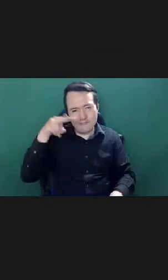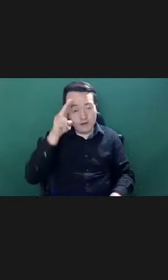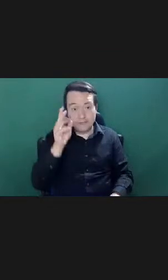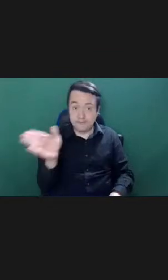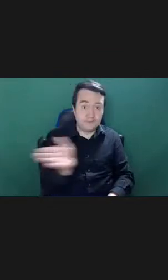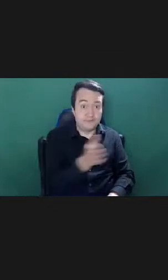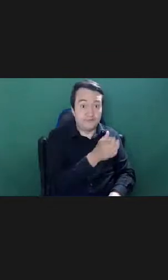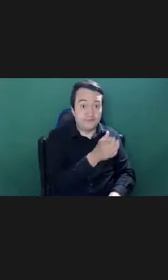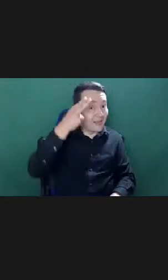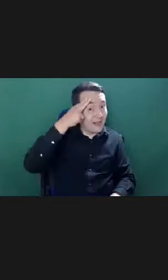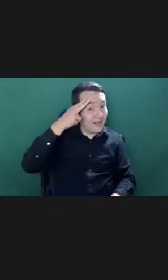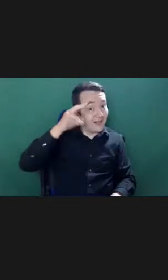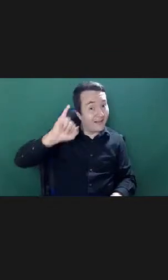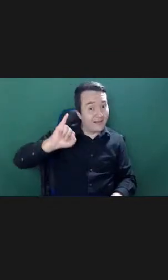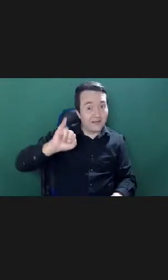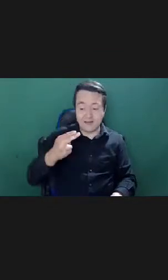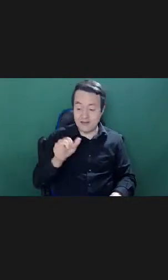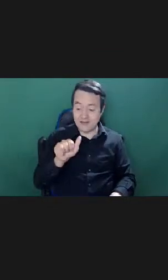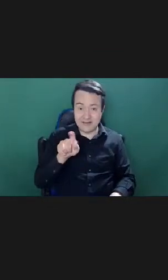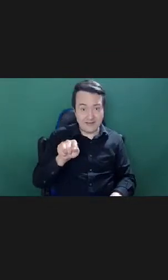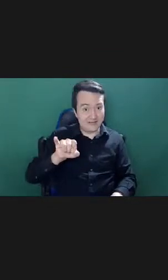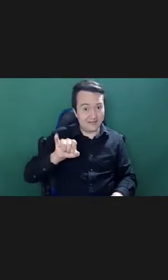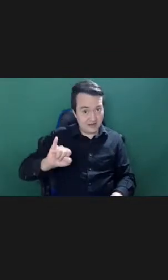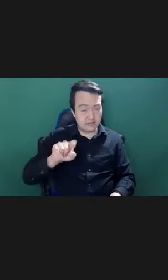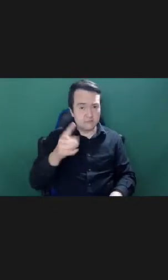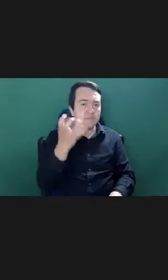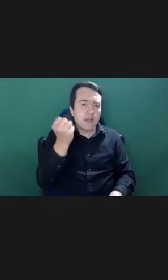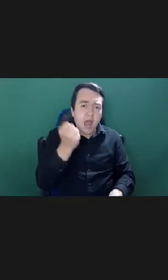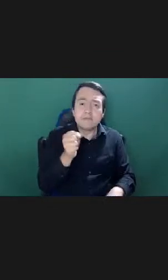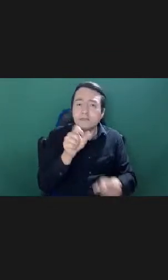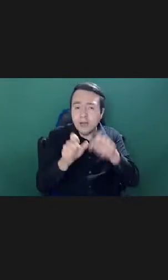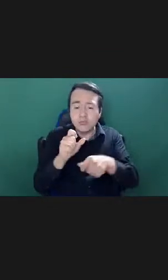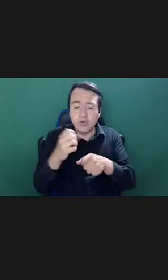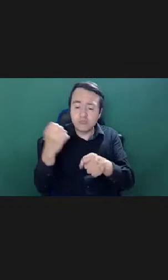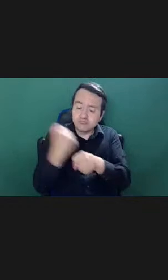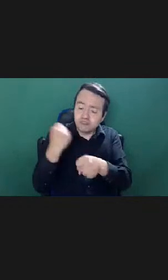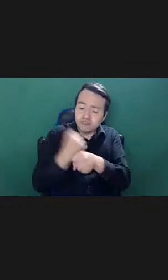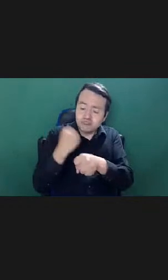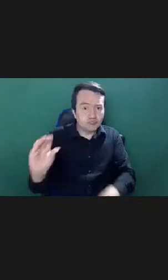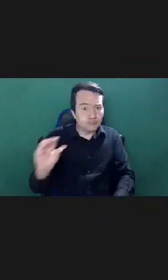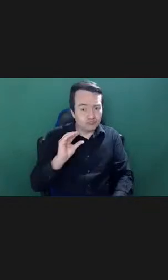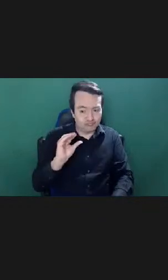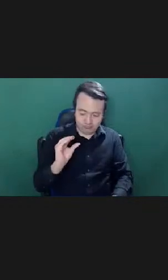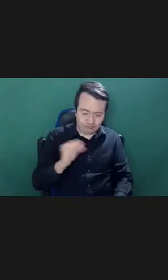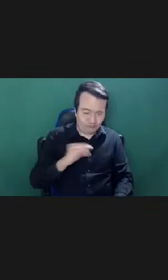as compared to the others, we see that still the majority of the burden is due to